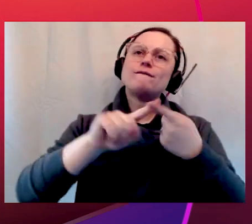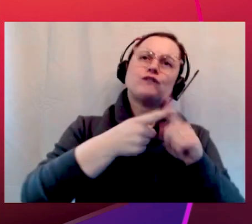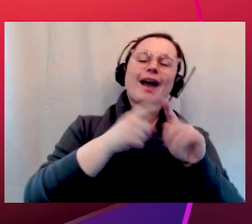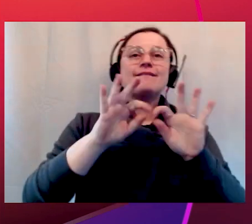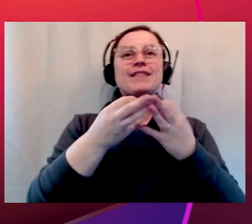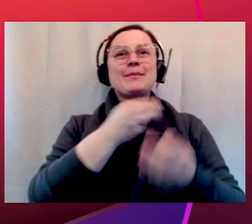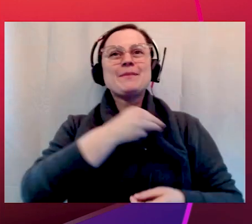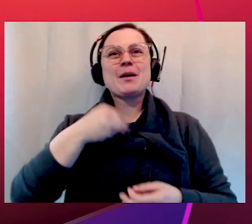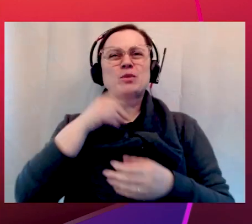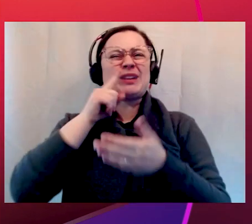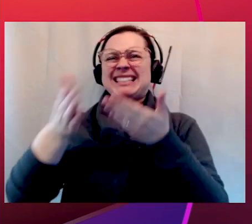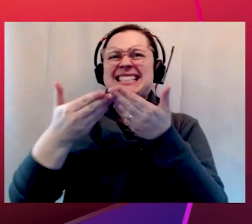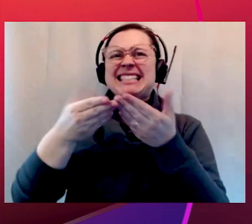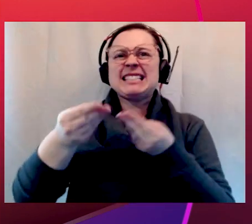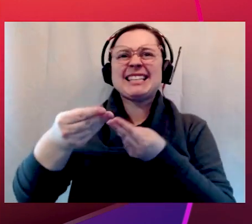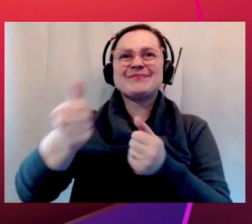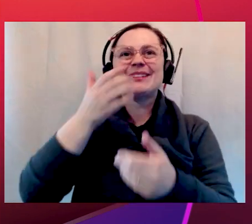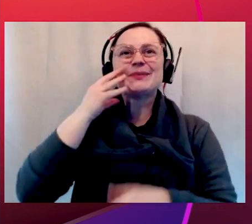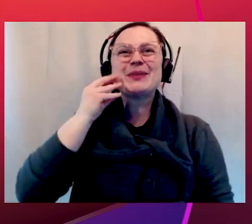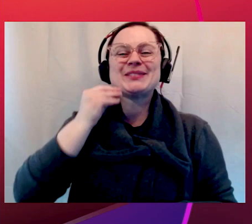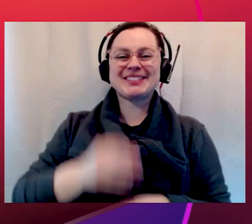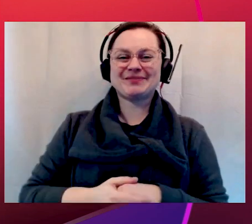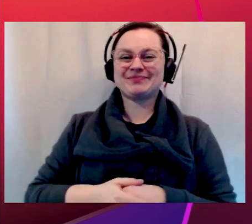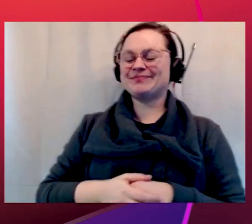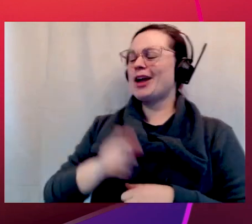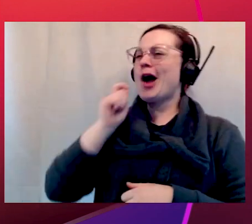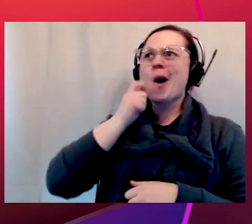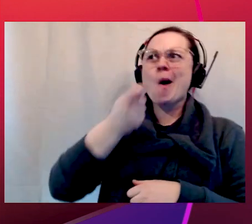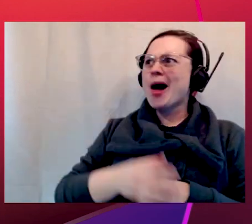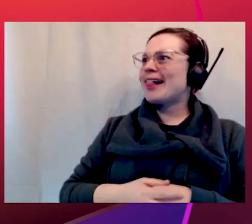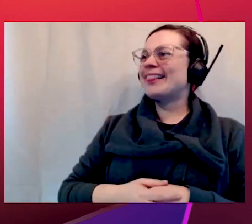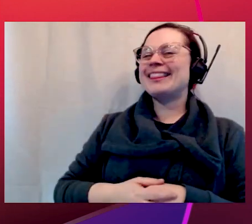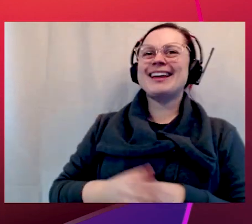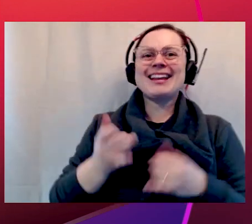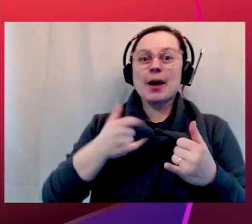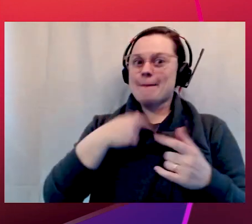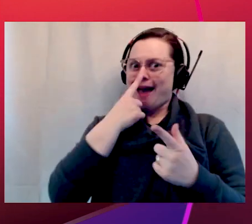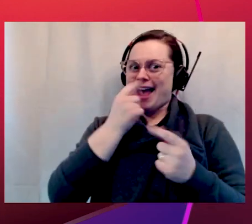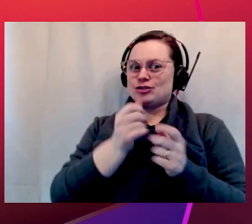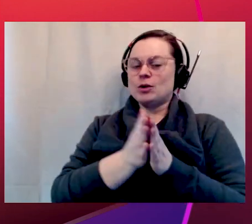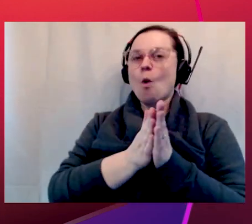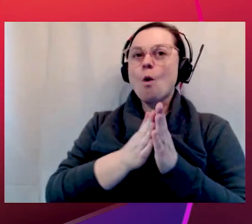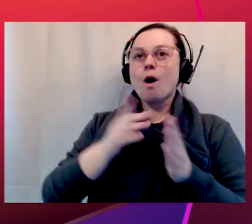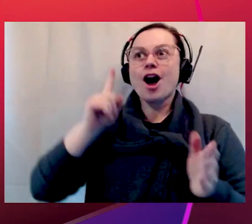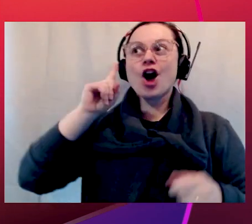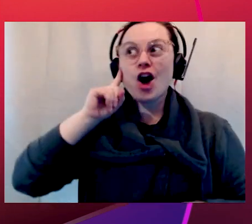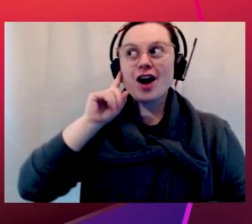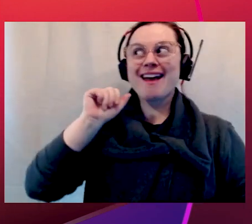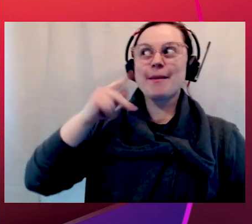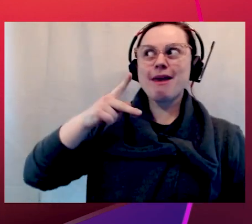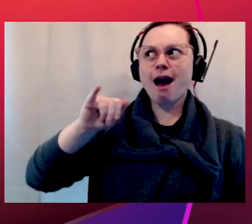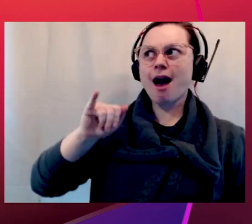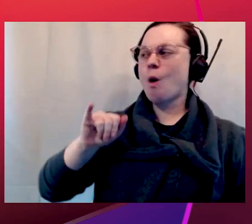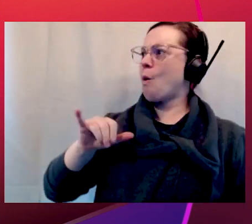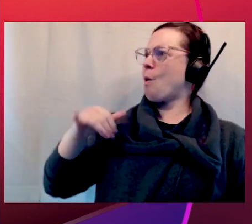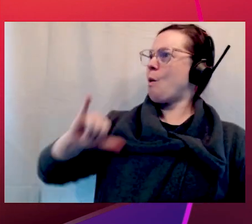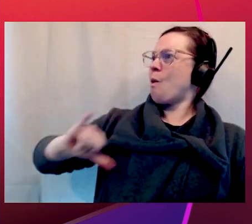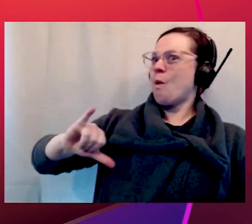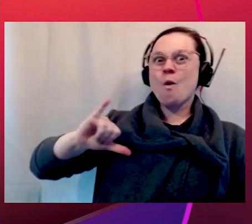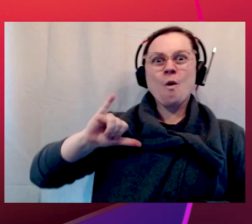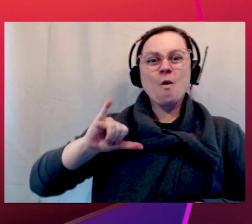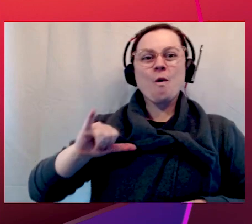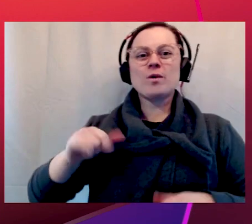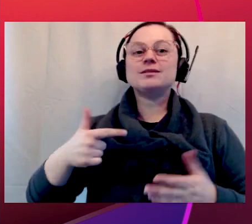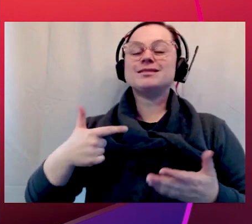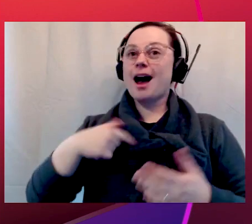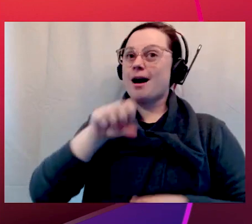Very cool. Yeah. Now, Cameron, you really piqued my interest when I heard API. So I'm a software